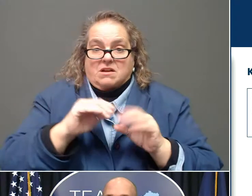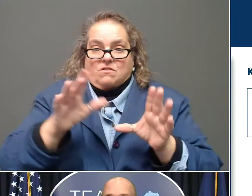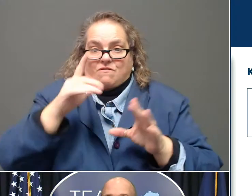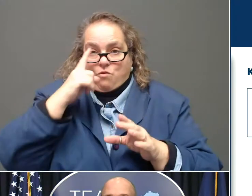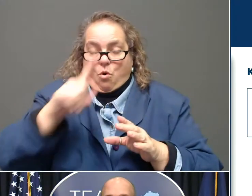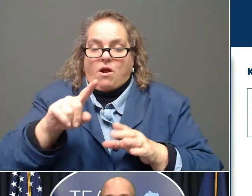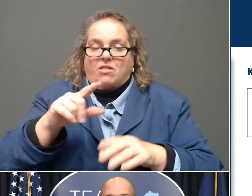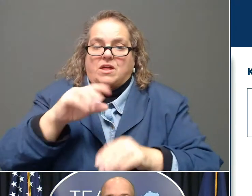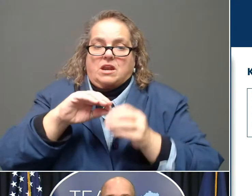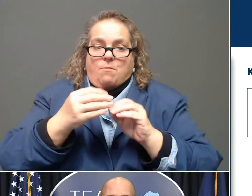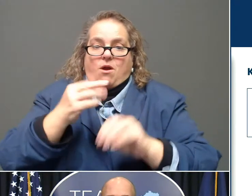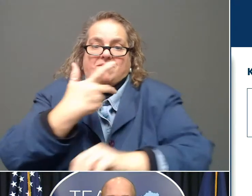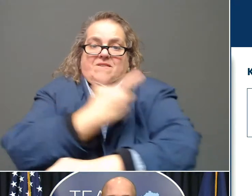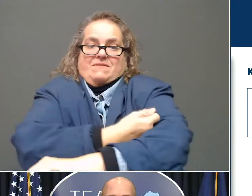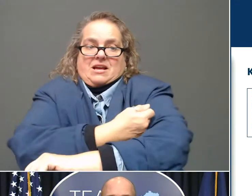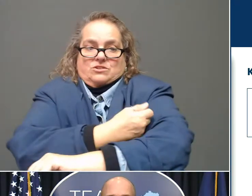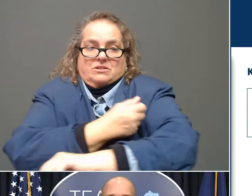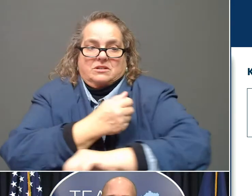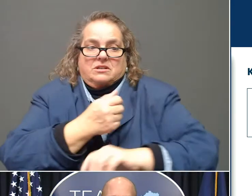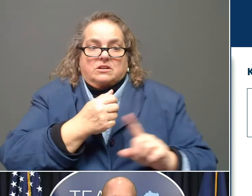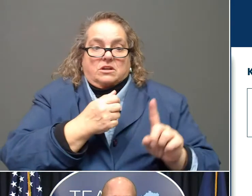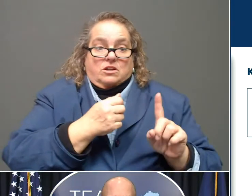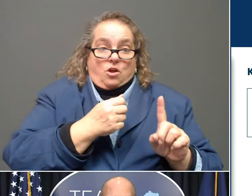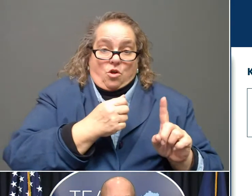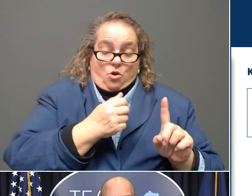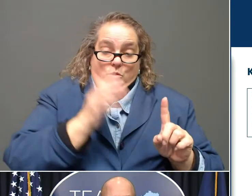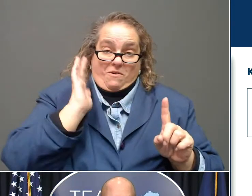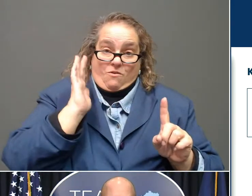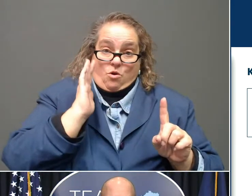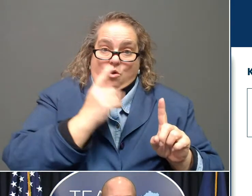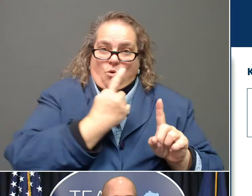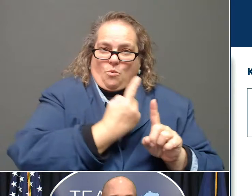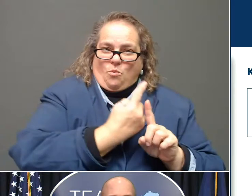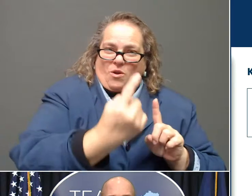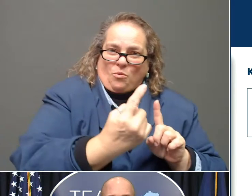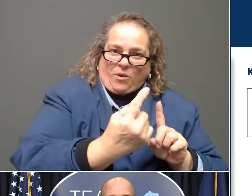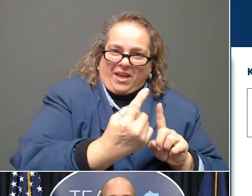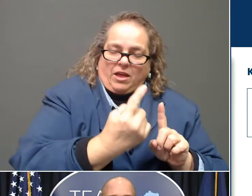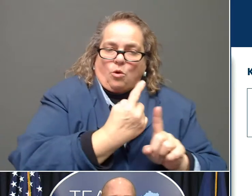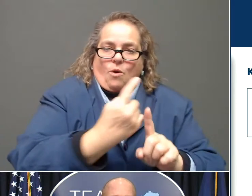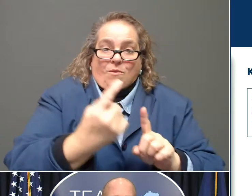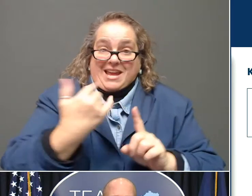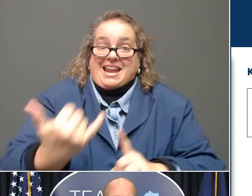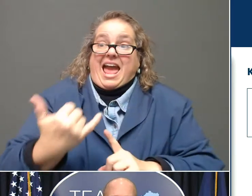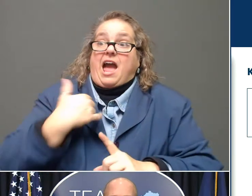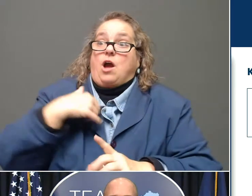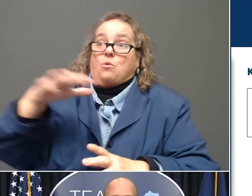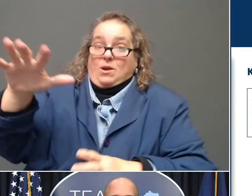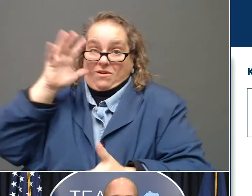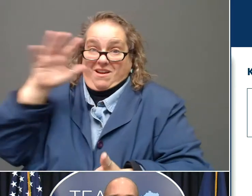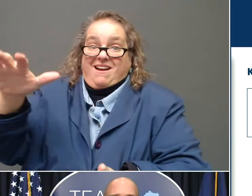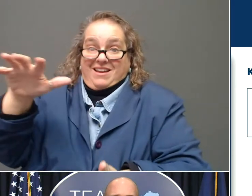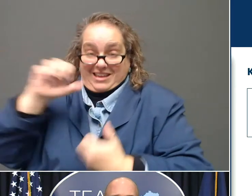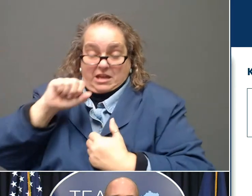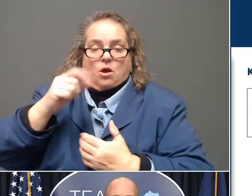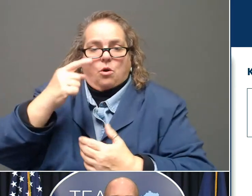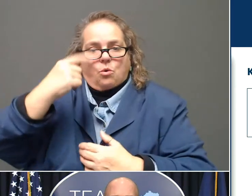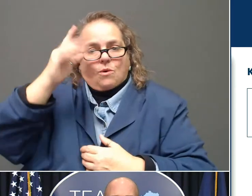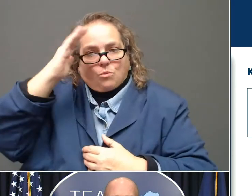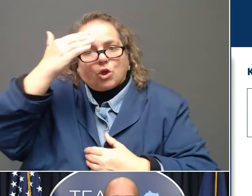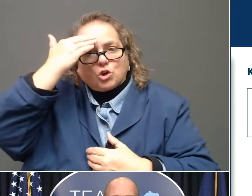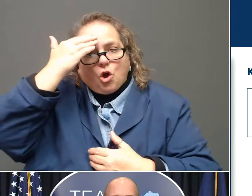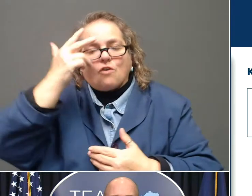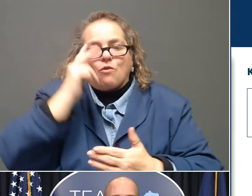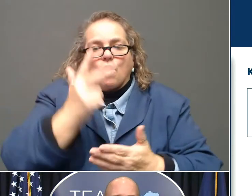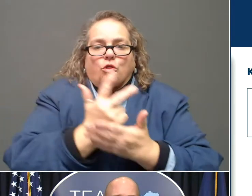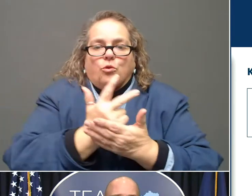state. So the 61 leaders of these health departments are my friends and colleagues over this journey this past year. And so all of